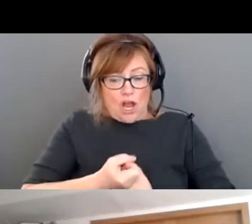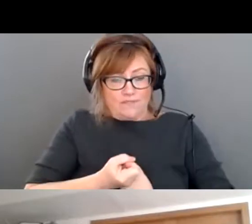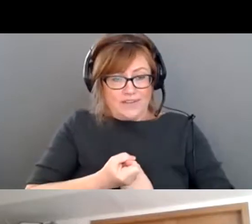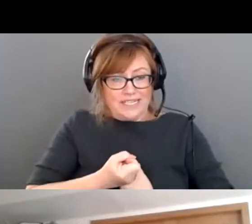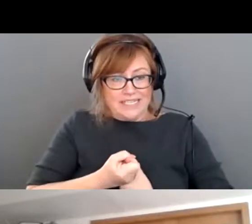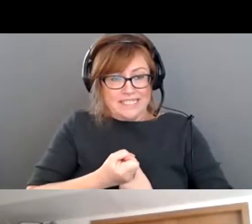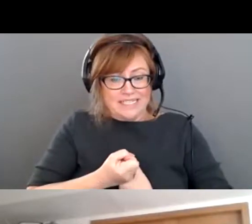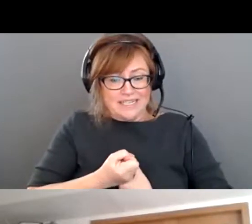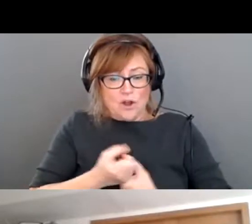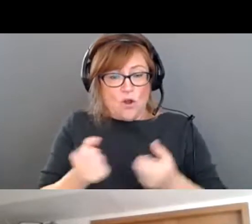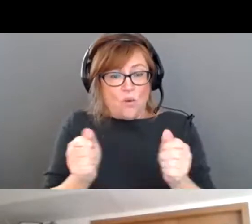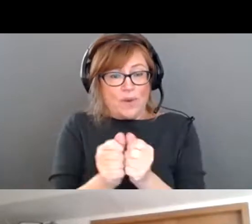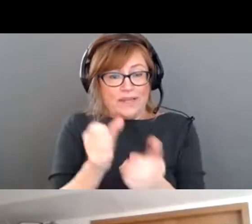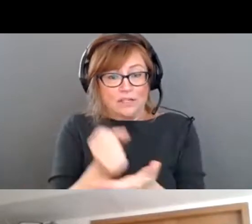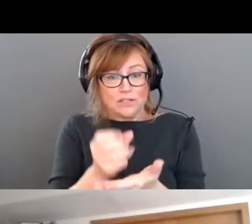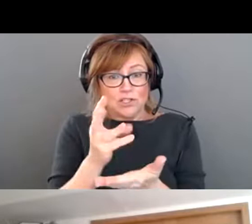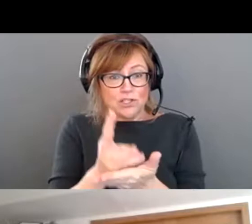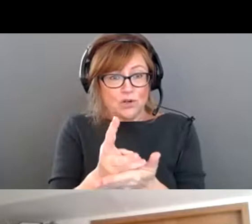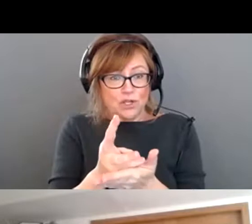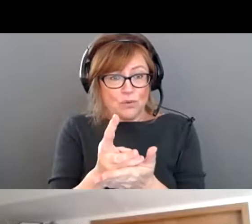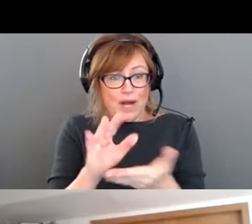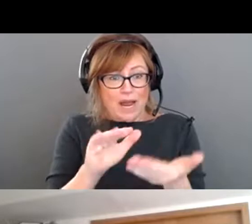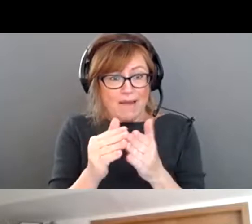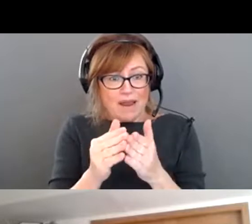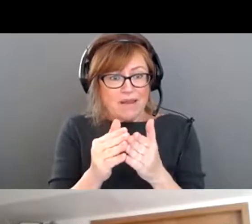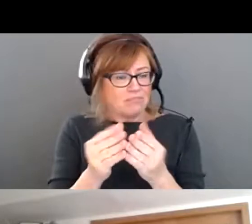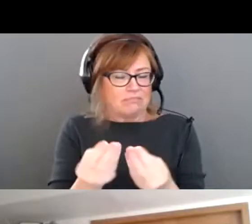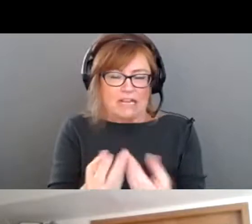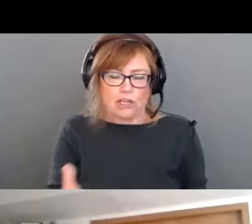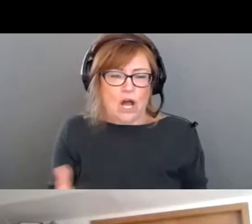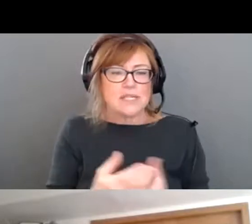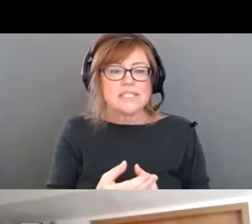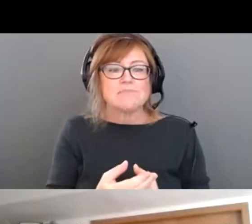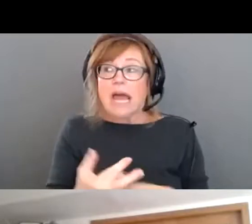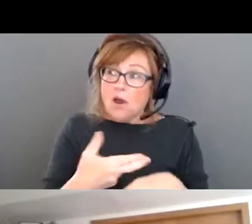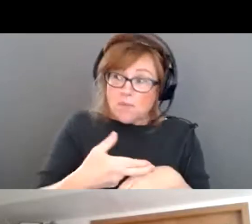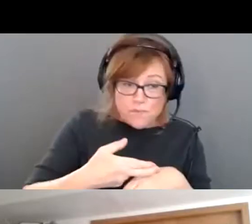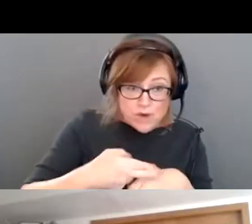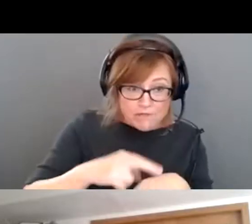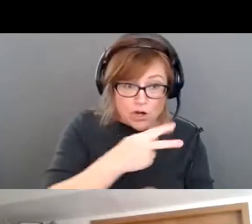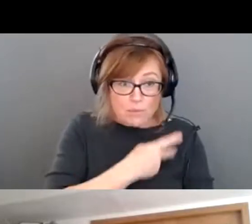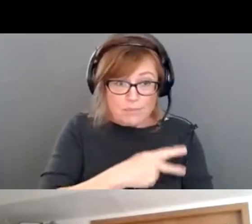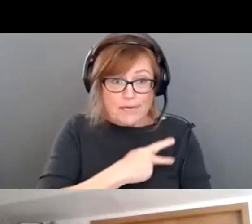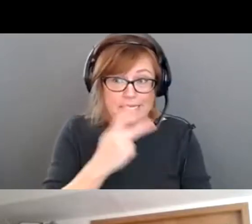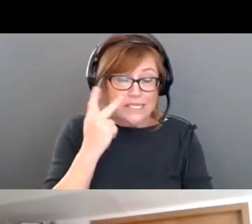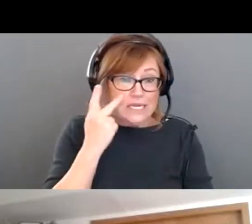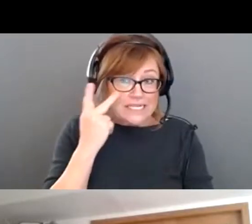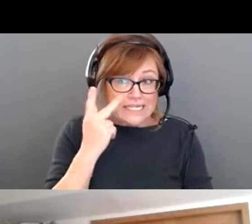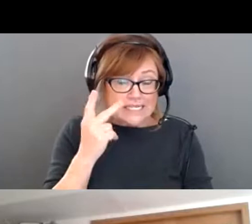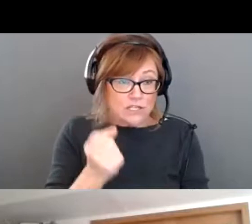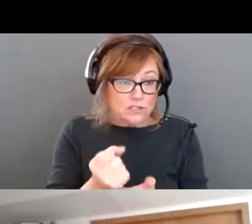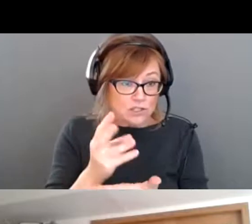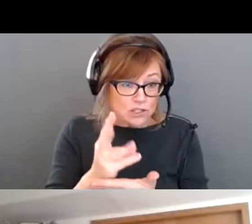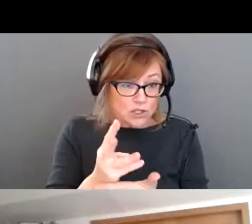work community, in that they would refer patients to social work, and once the patient ended up in social work or